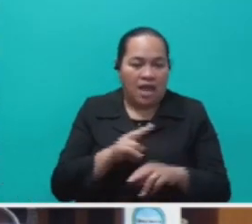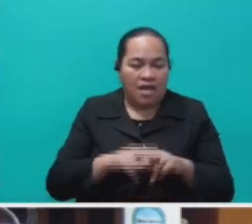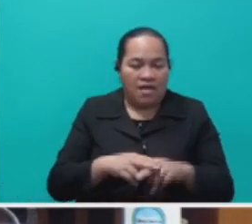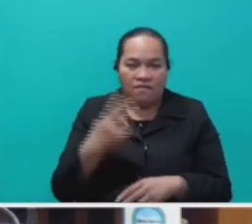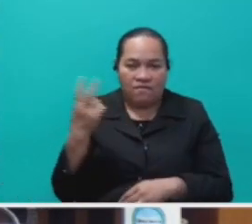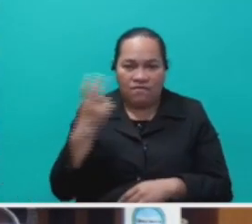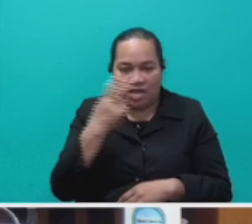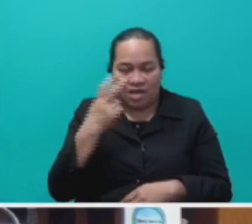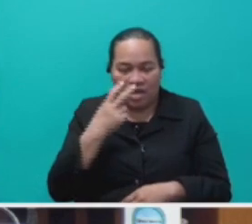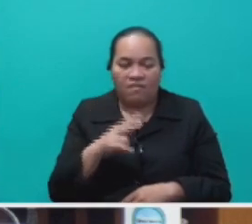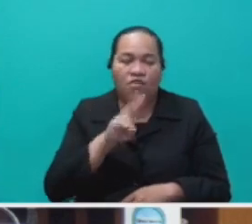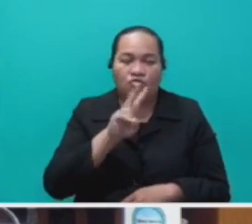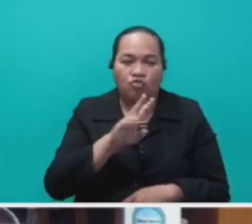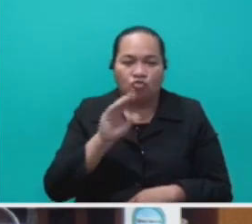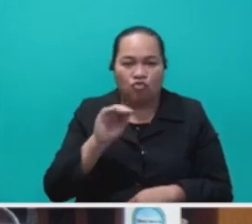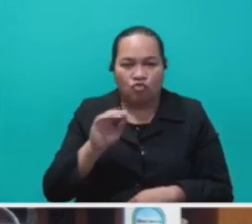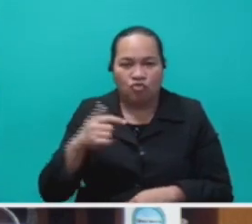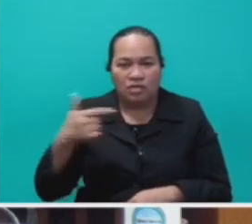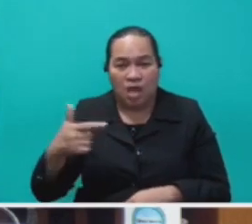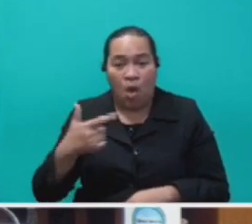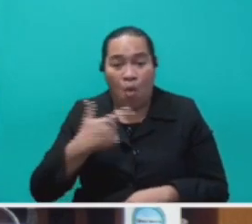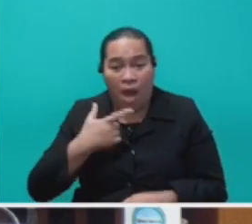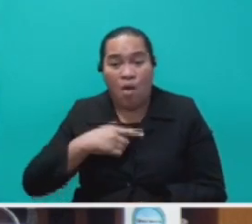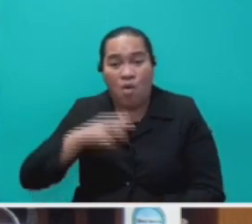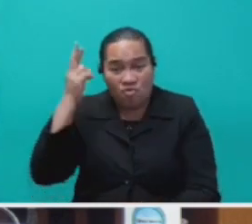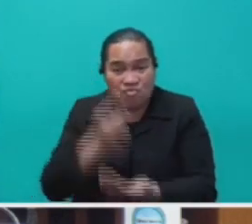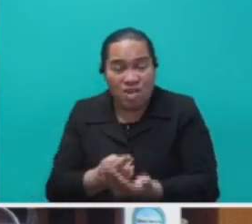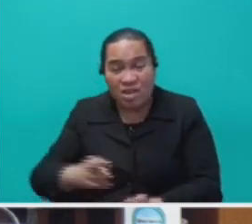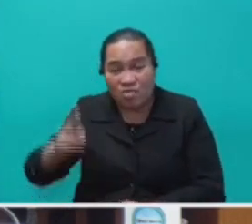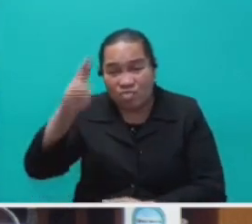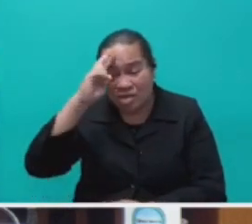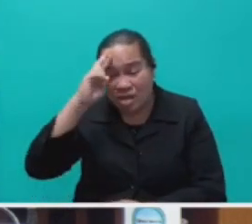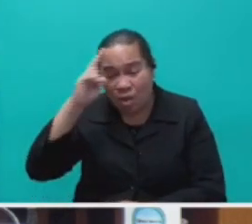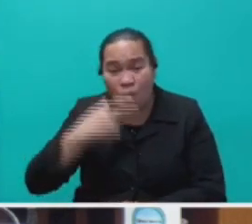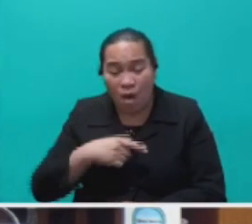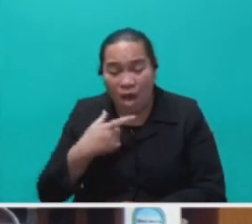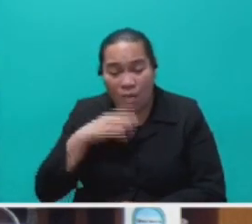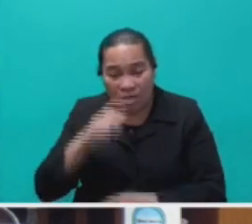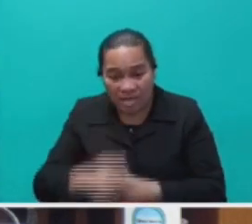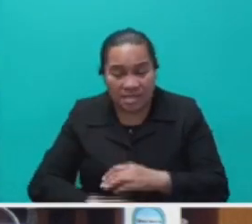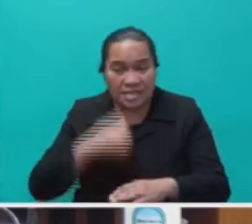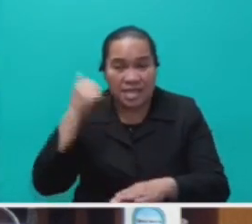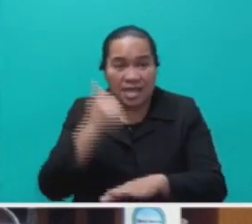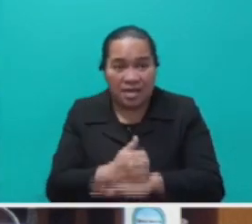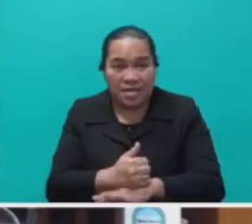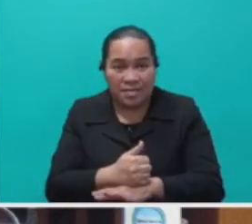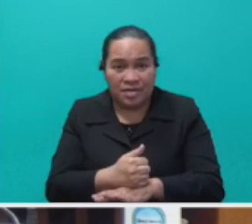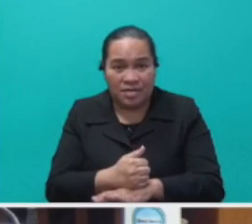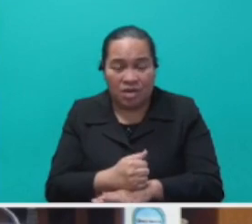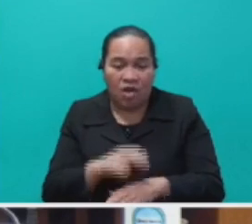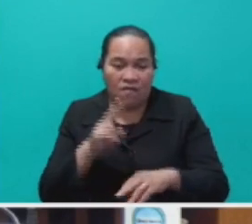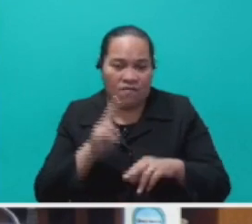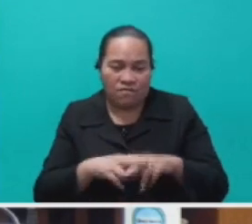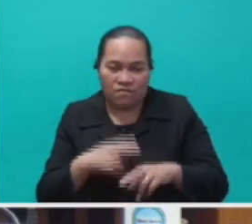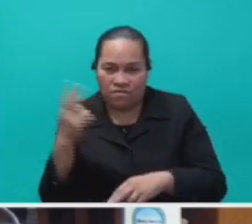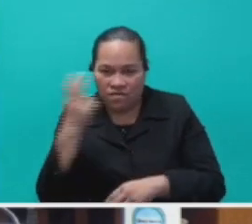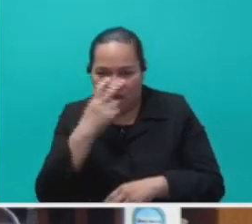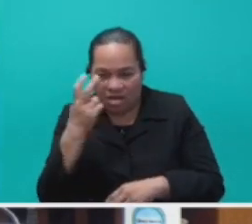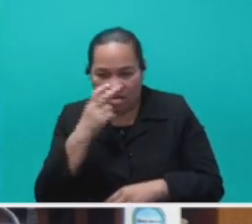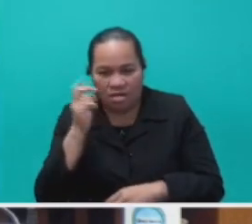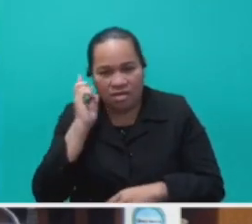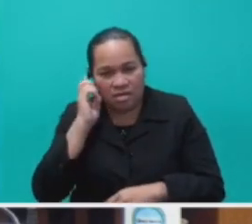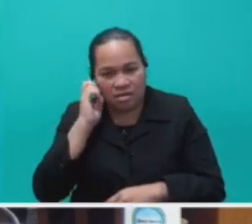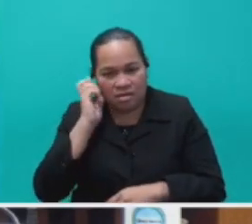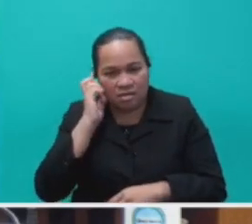in 2007. What was really the reason, Mr. Speaker, of the establishment of FICAC as an anti-rot